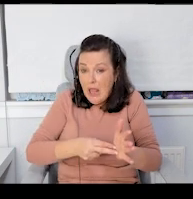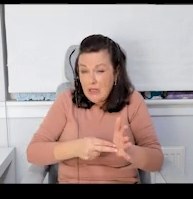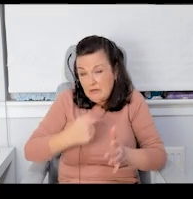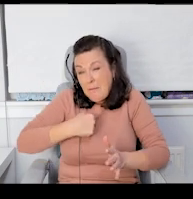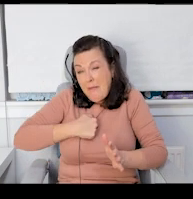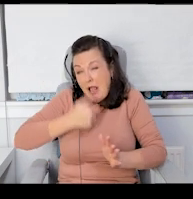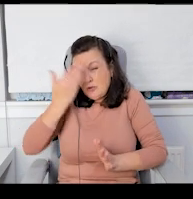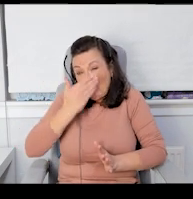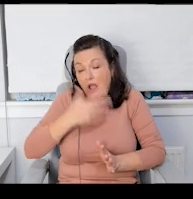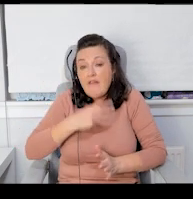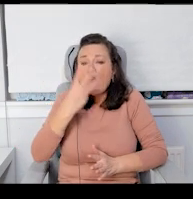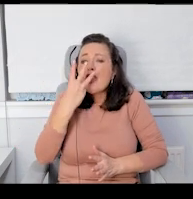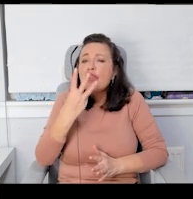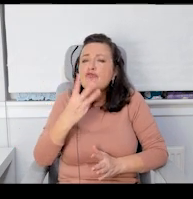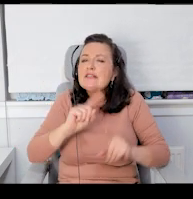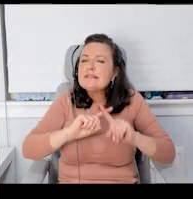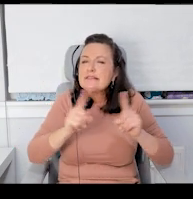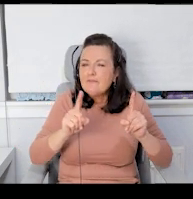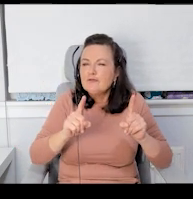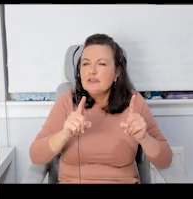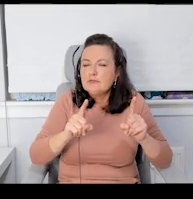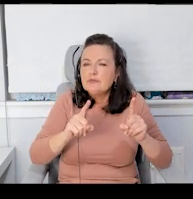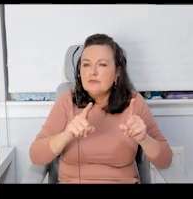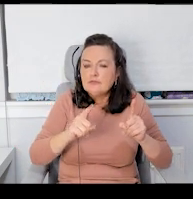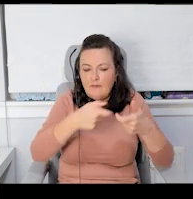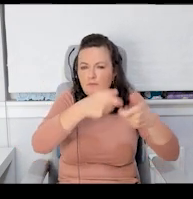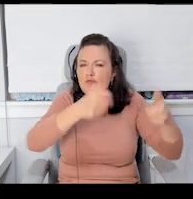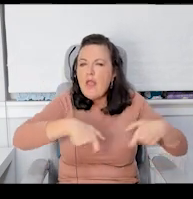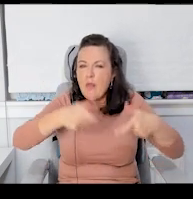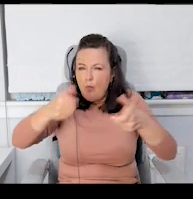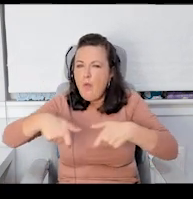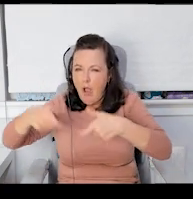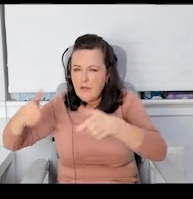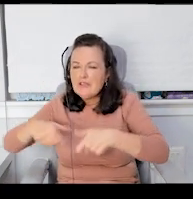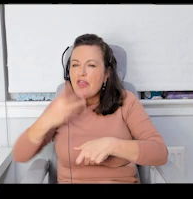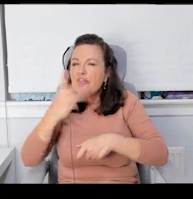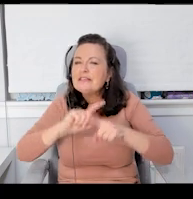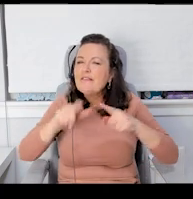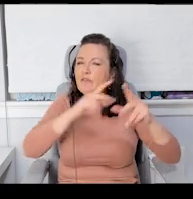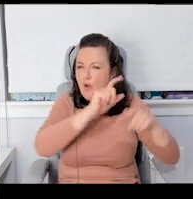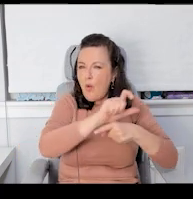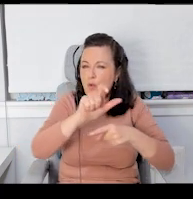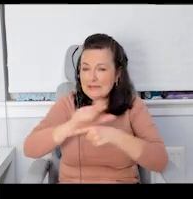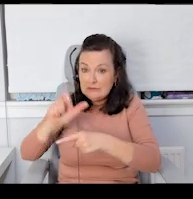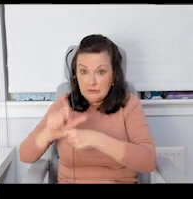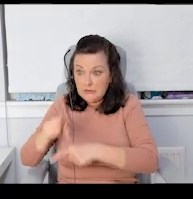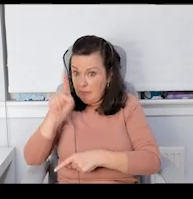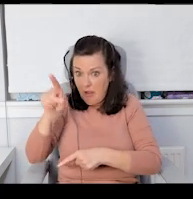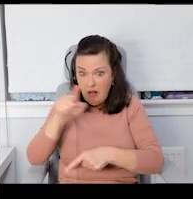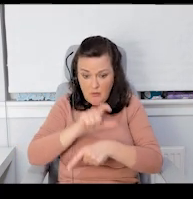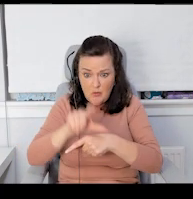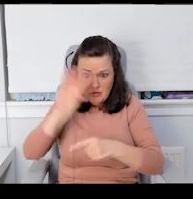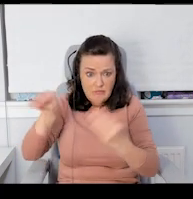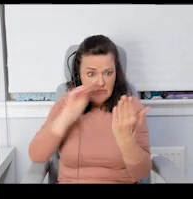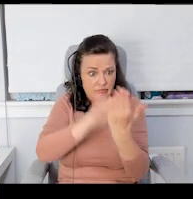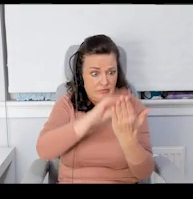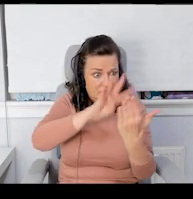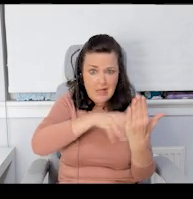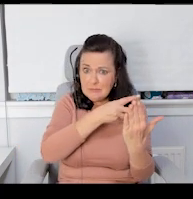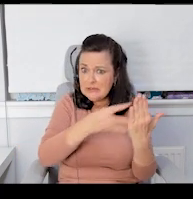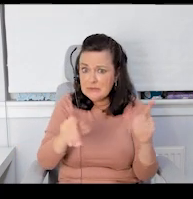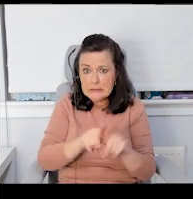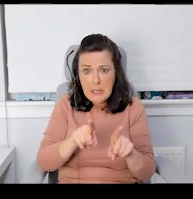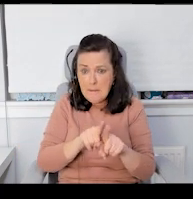experience with the three different frameworks is that they were in three different columns that happened within the school day. It was timetabled like anything else. Staff